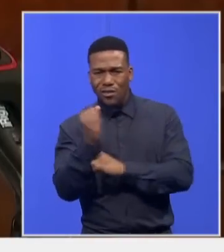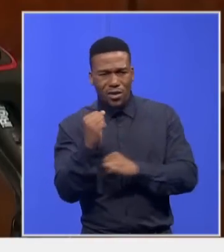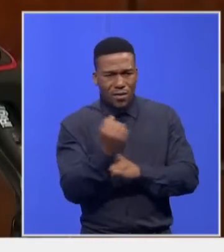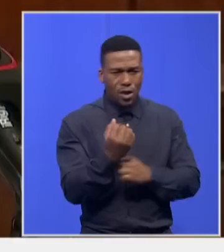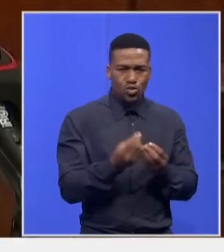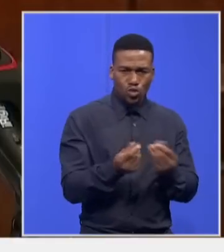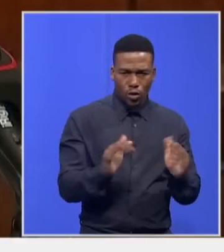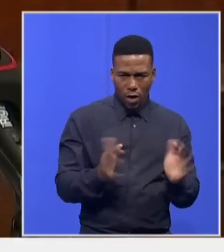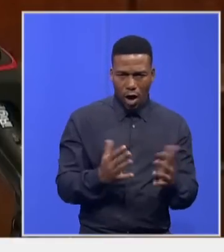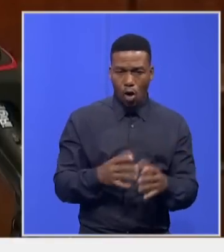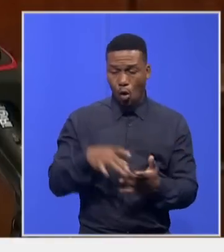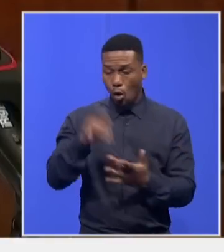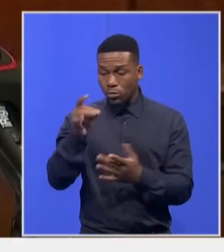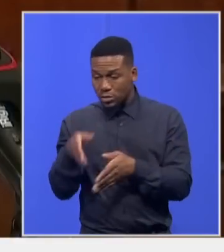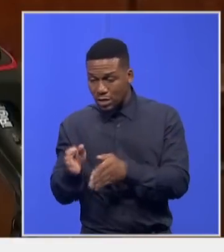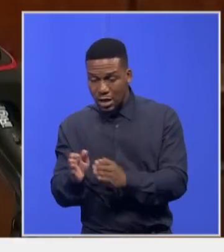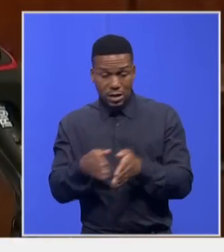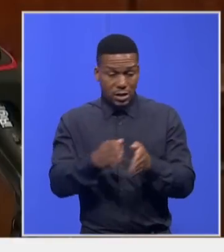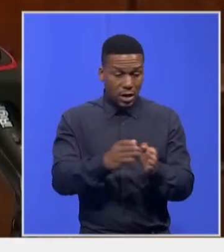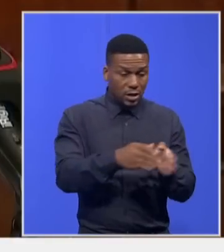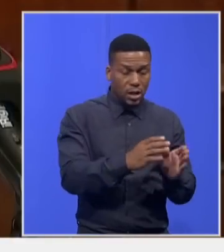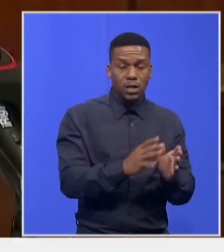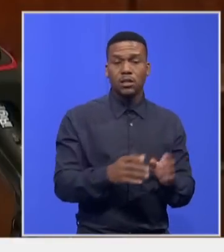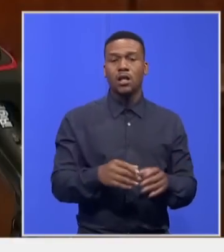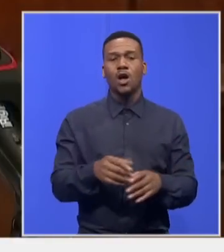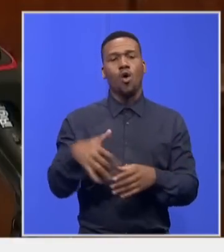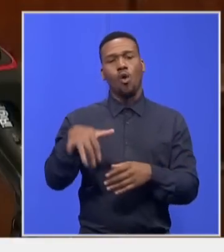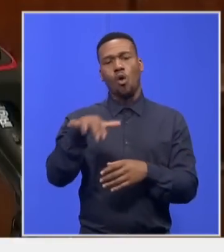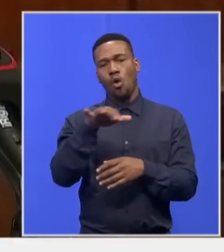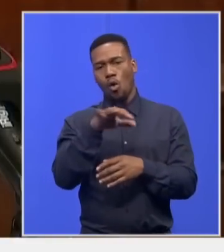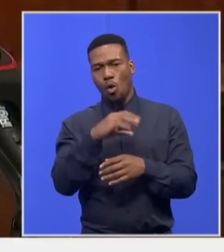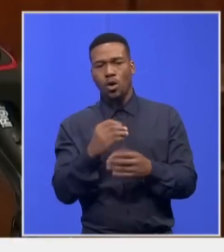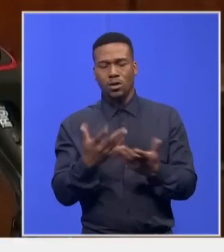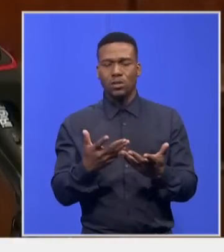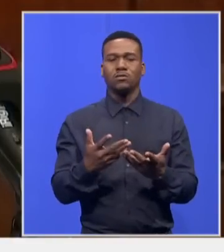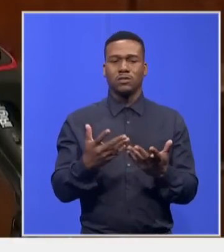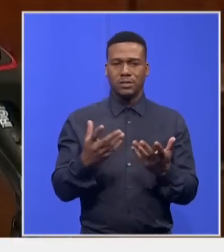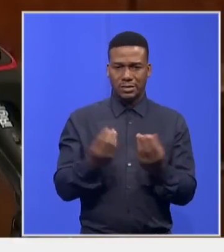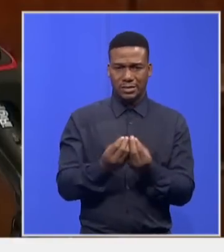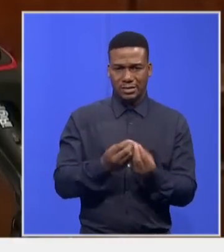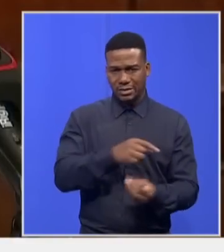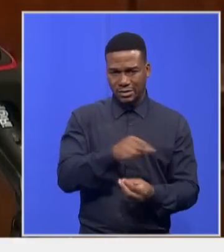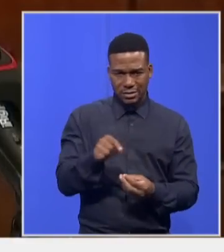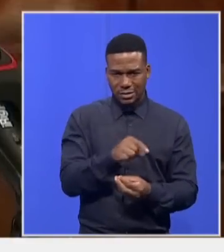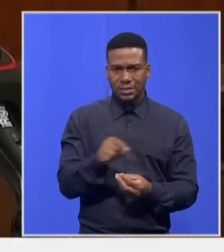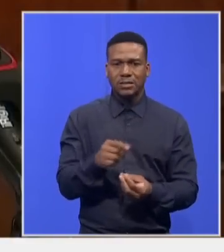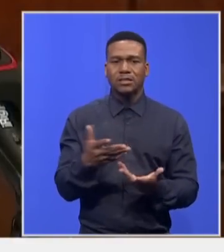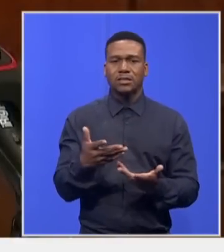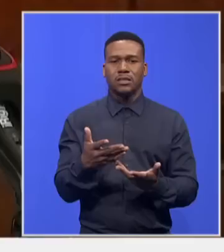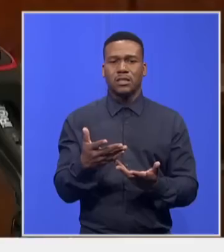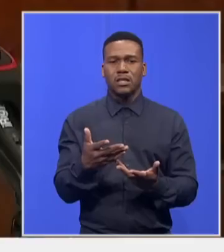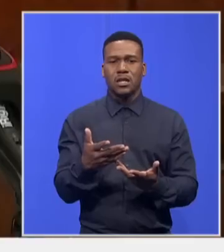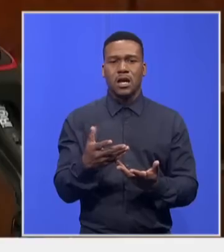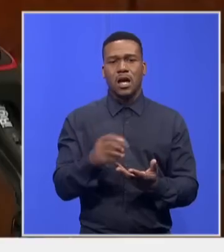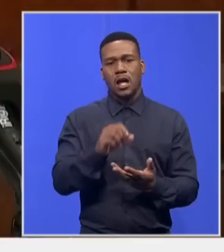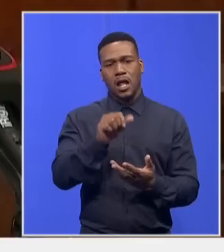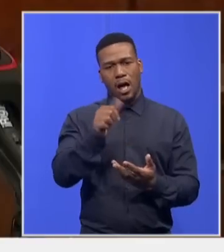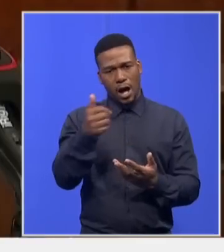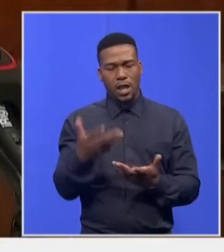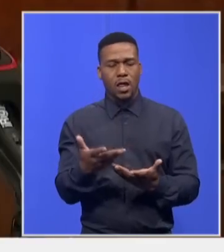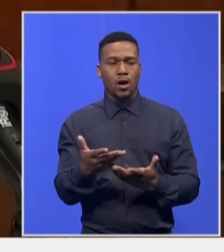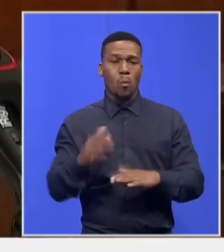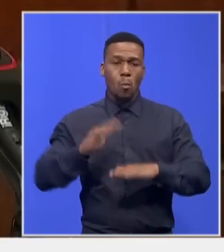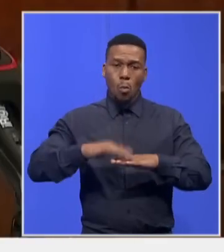the option of exemptions, but committing to mitigating and over a period to addressing those emission levels is another 1,000